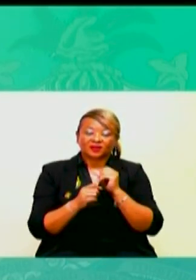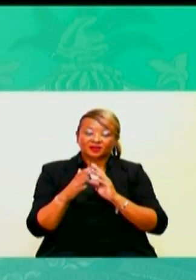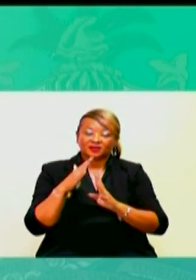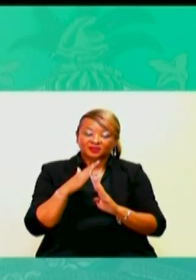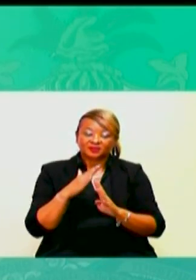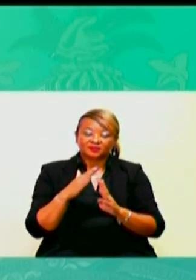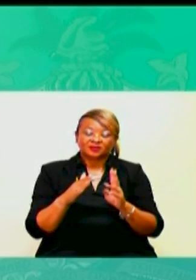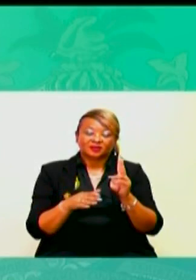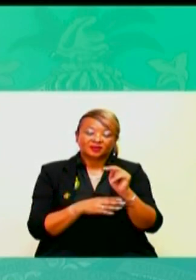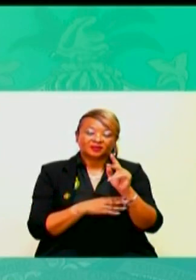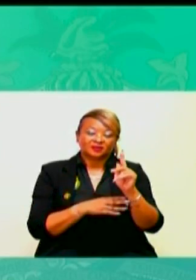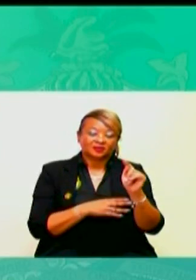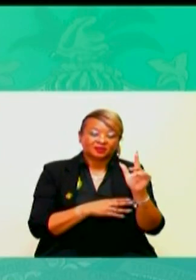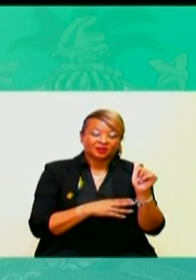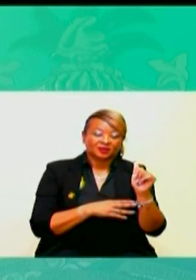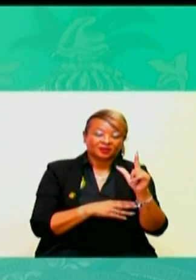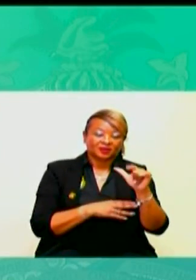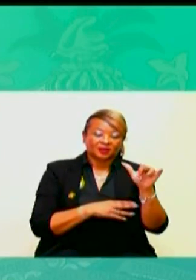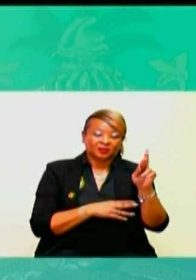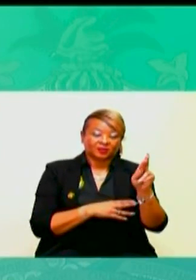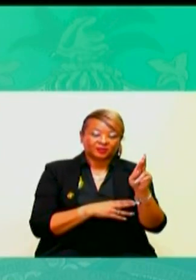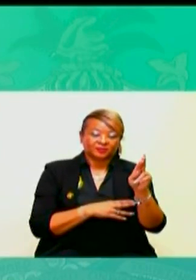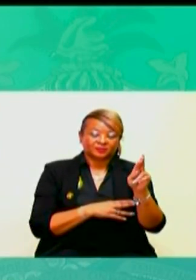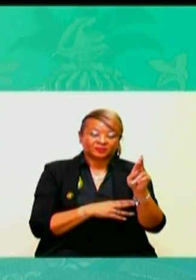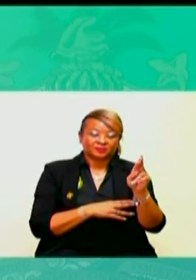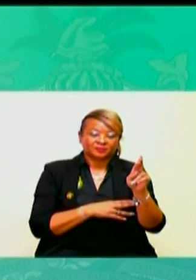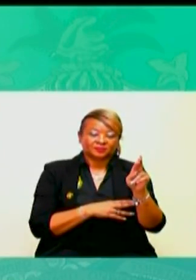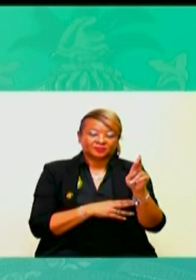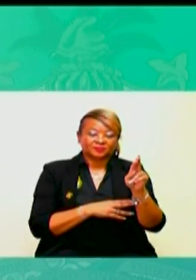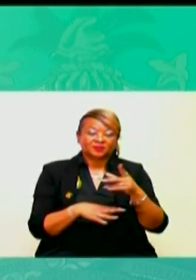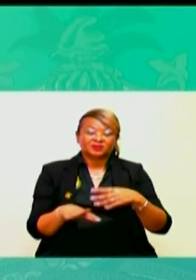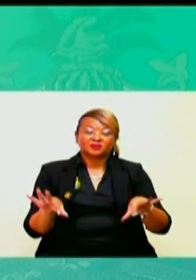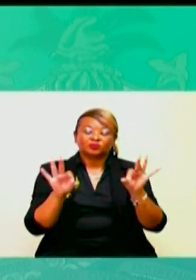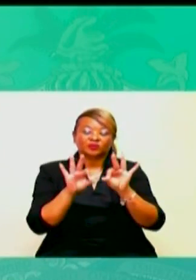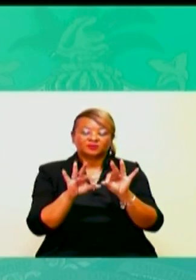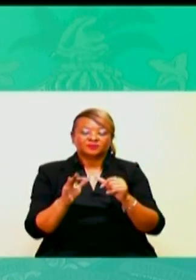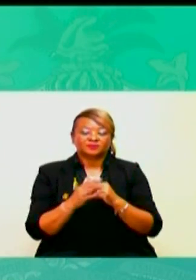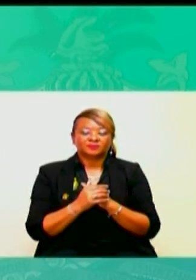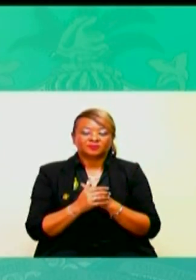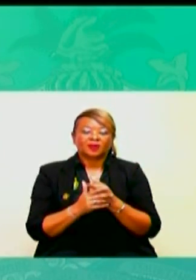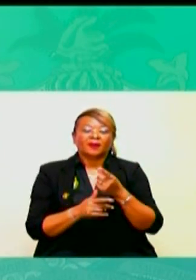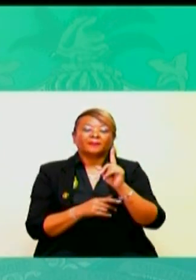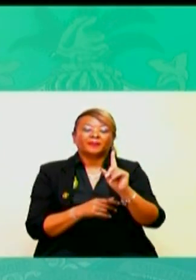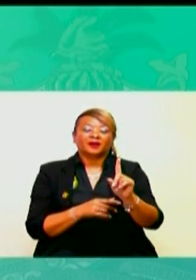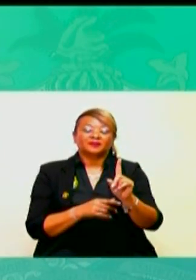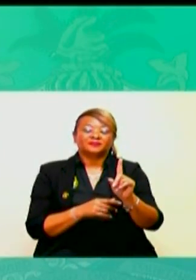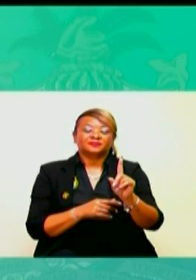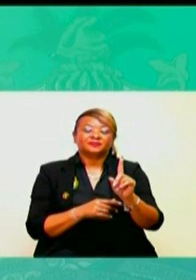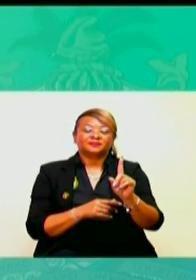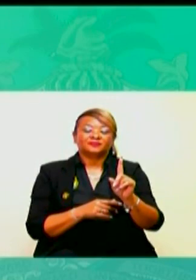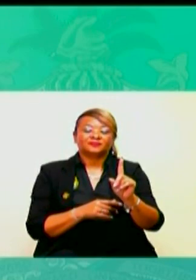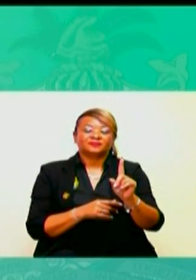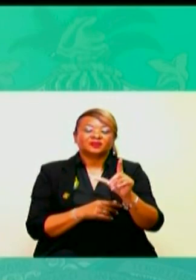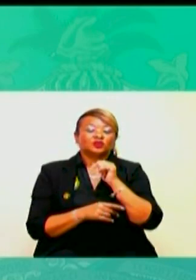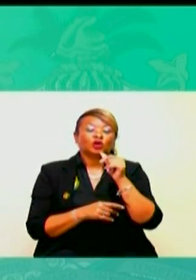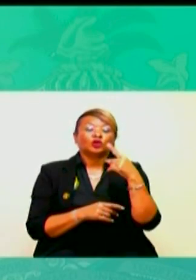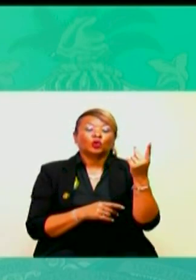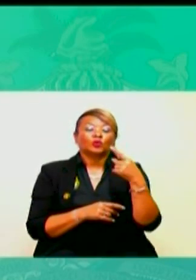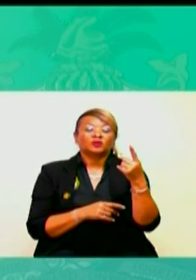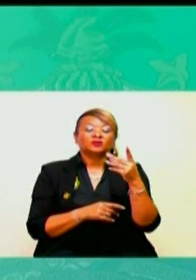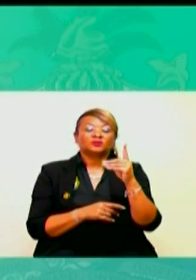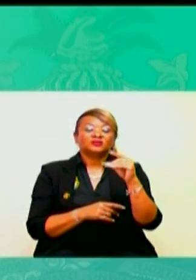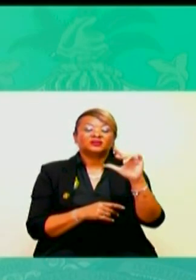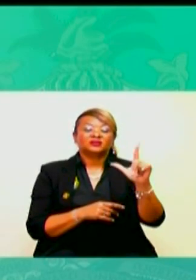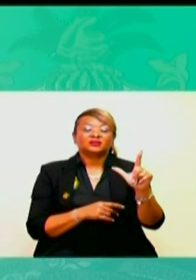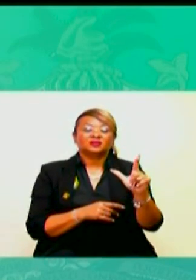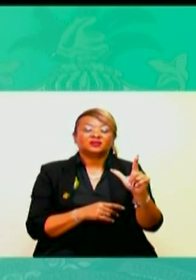NTA and labor. Right? That's important. It is. But, Madam Speaker, not only would the deal bad,